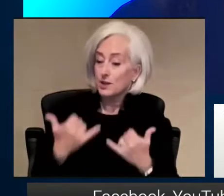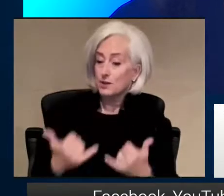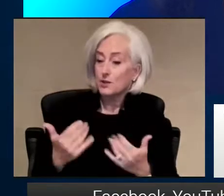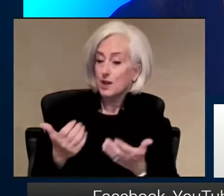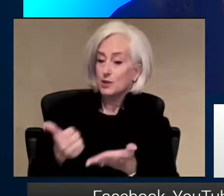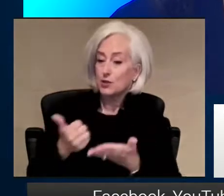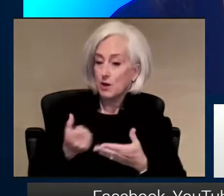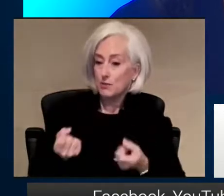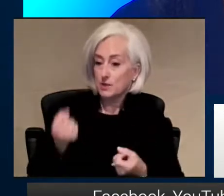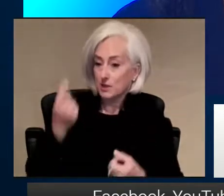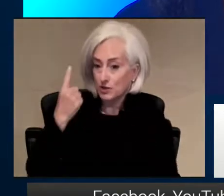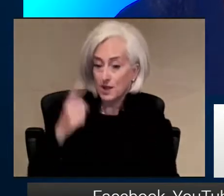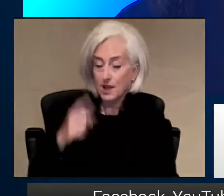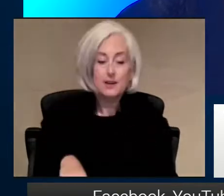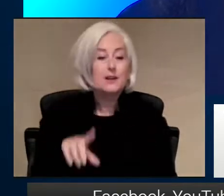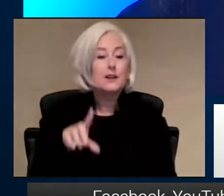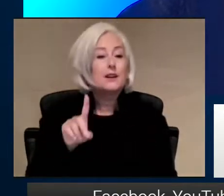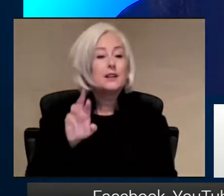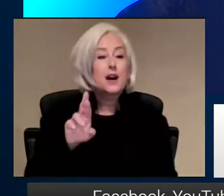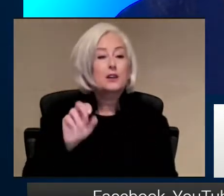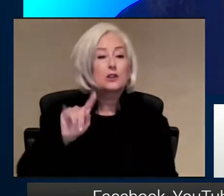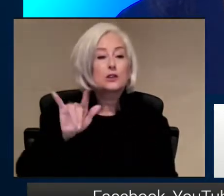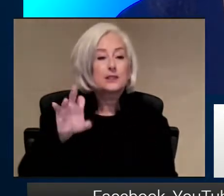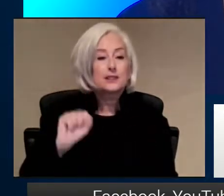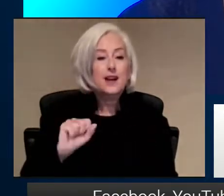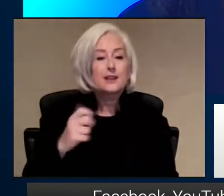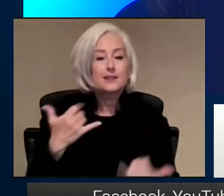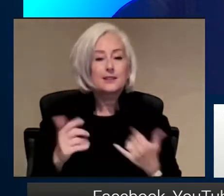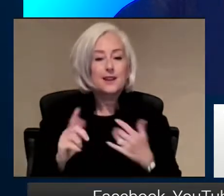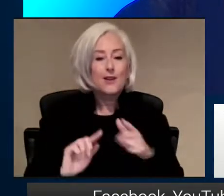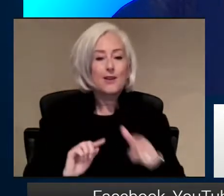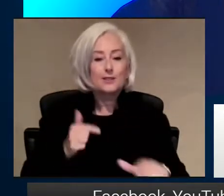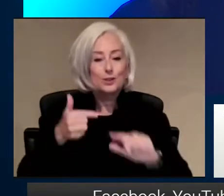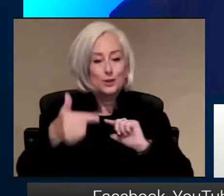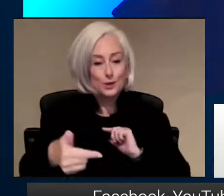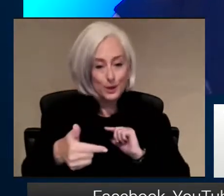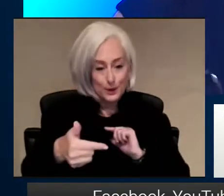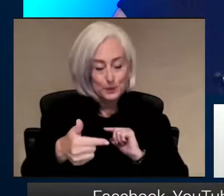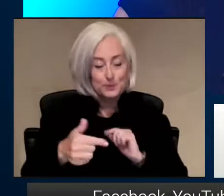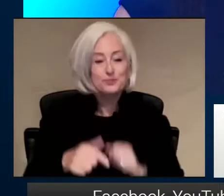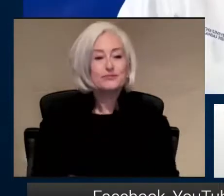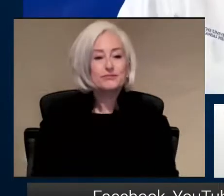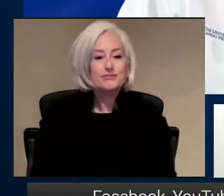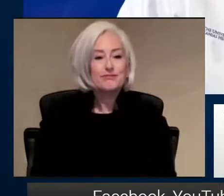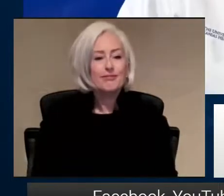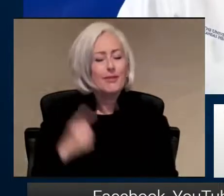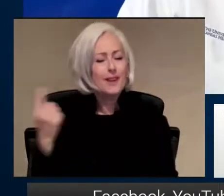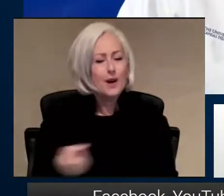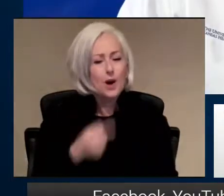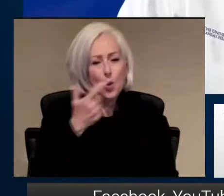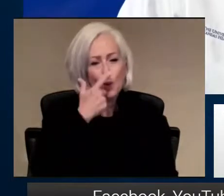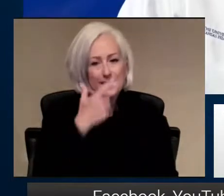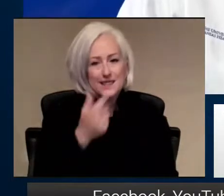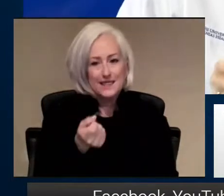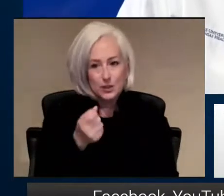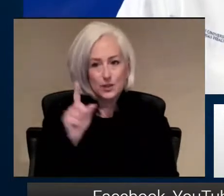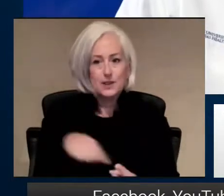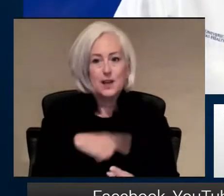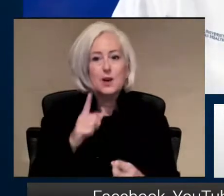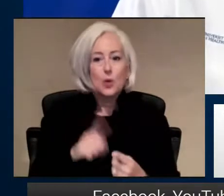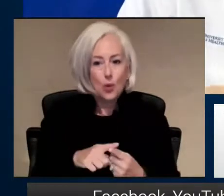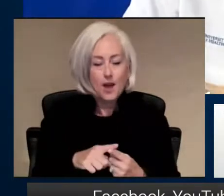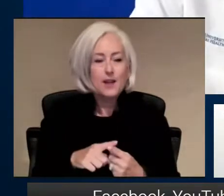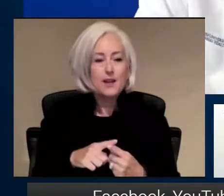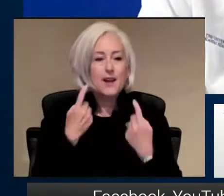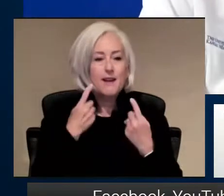Dr. Stites, I'm going to send it back to you in the studio. And just, it's always so interesting when a celebrity passes away.